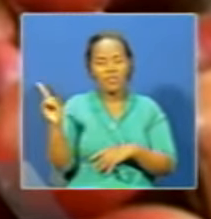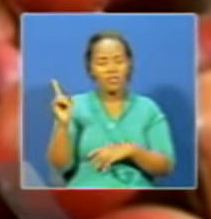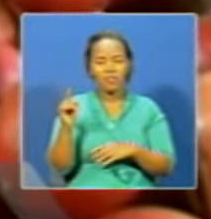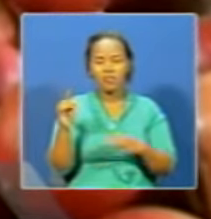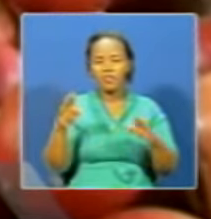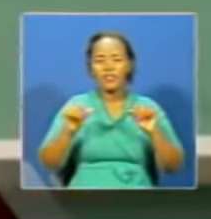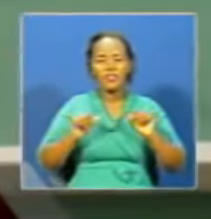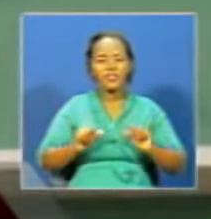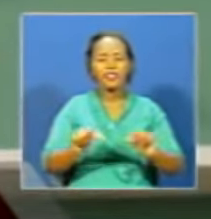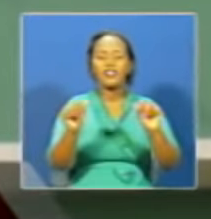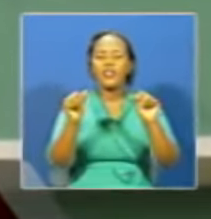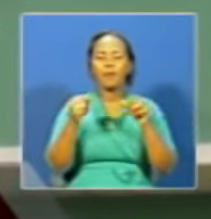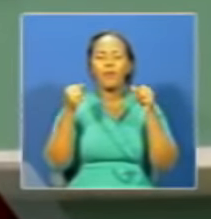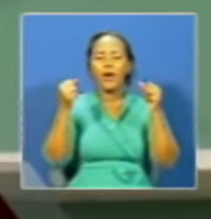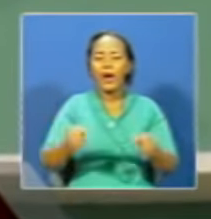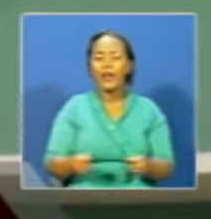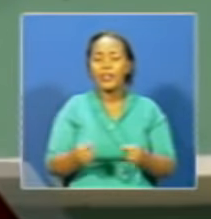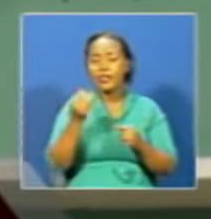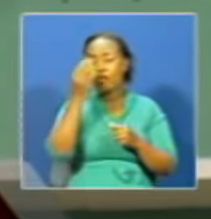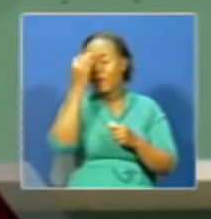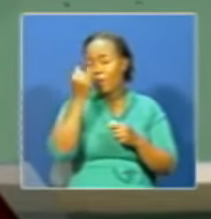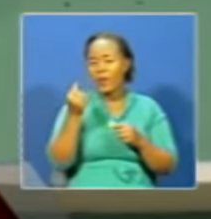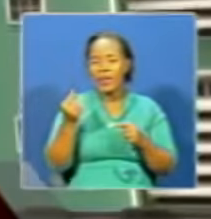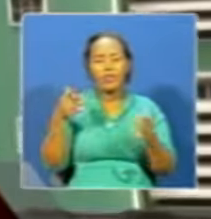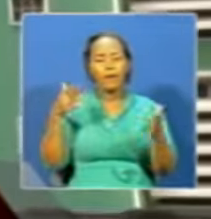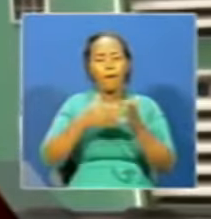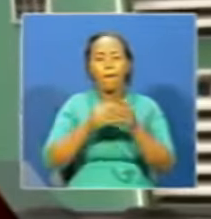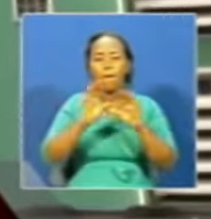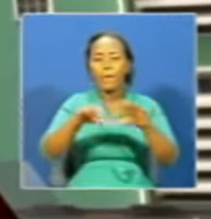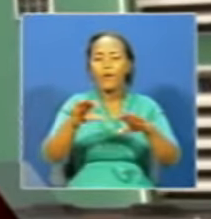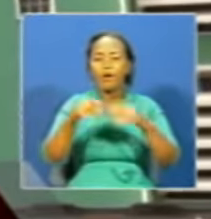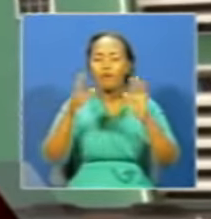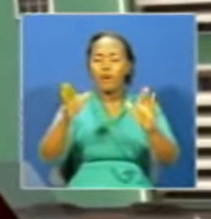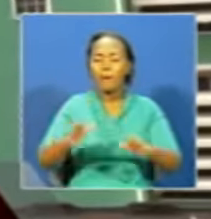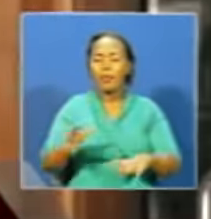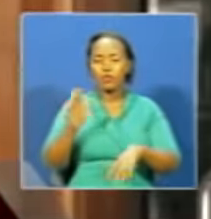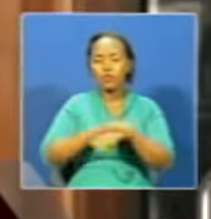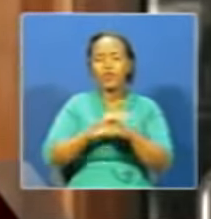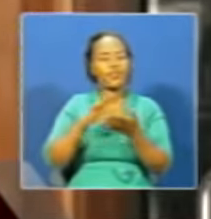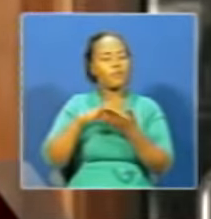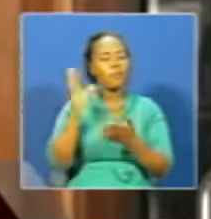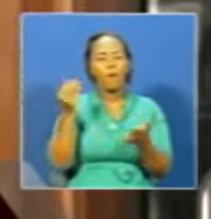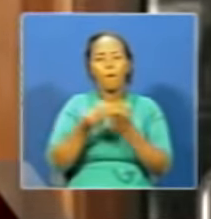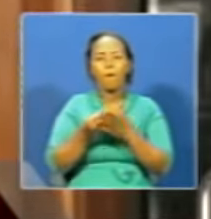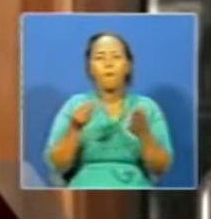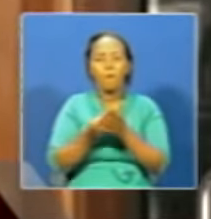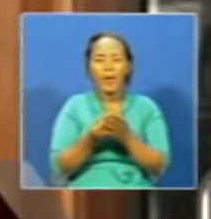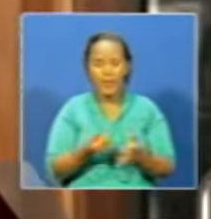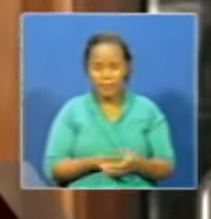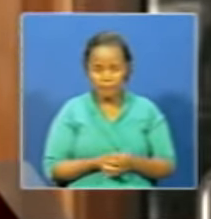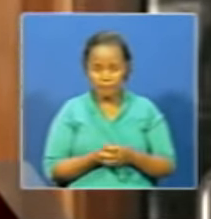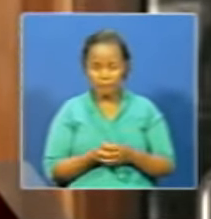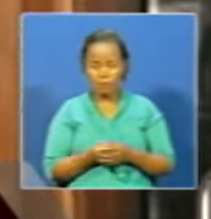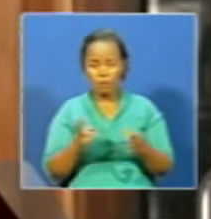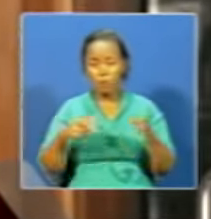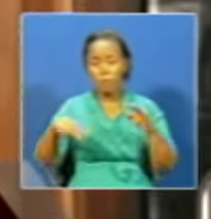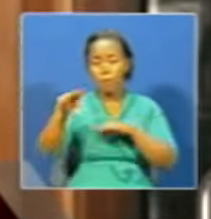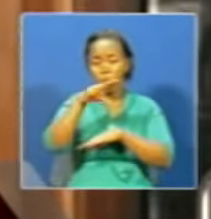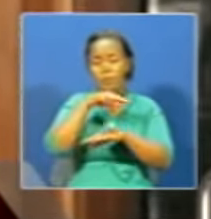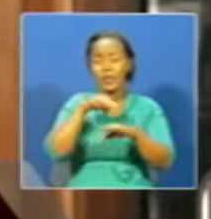farmers their right to choose their preferred financiers, and the 3 billion shillings fund is not enough. At the current national coffee